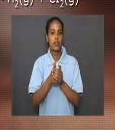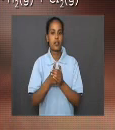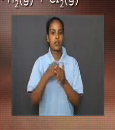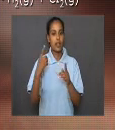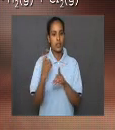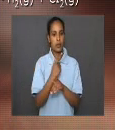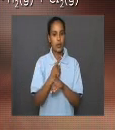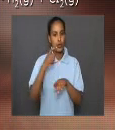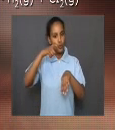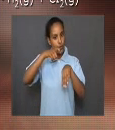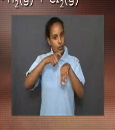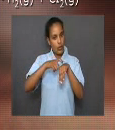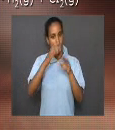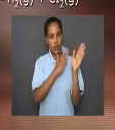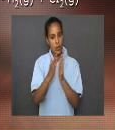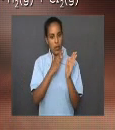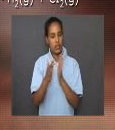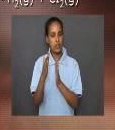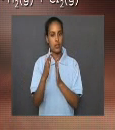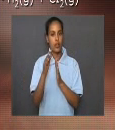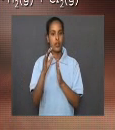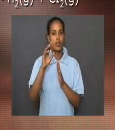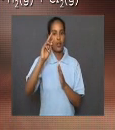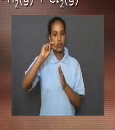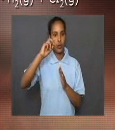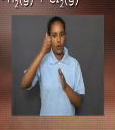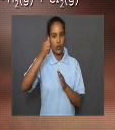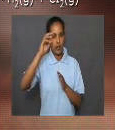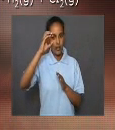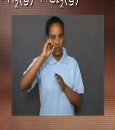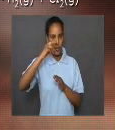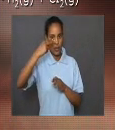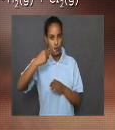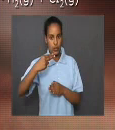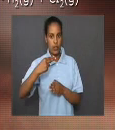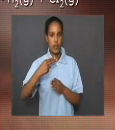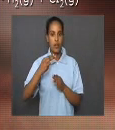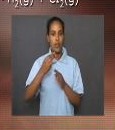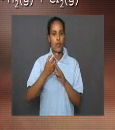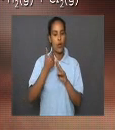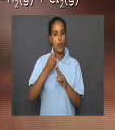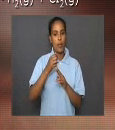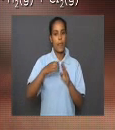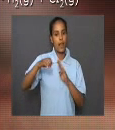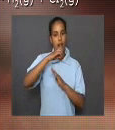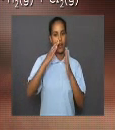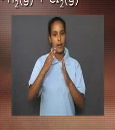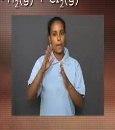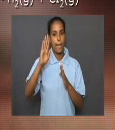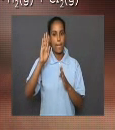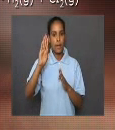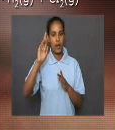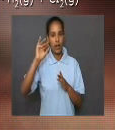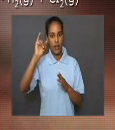take place during the preparation of sodium hydroxide from the electrolysis of